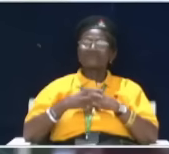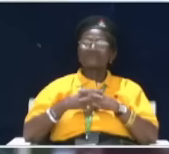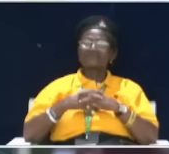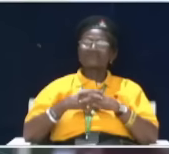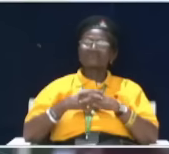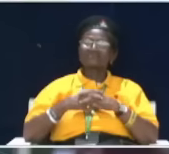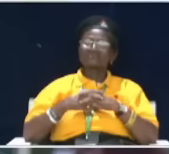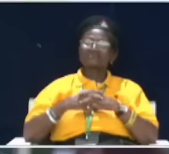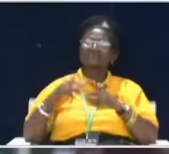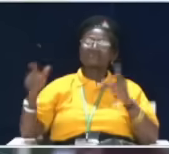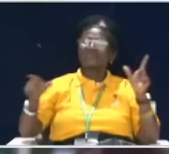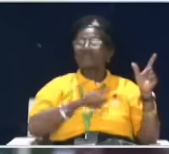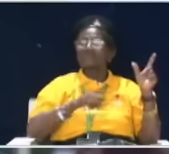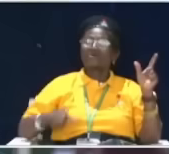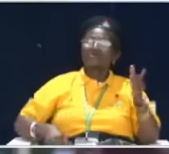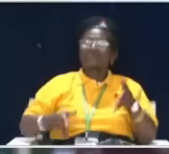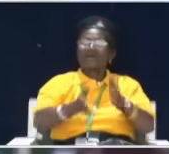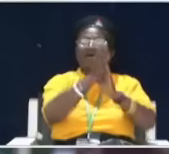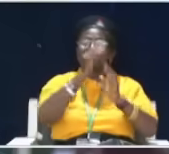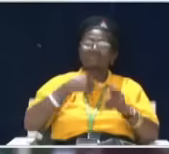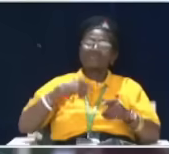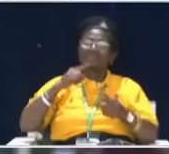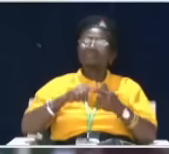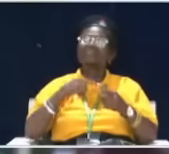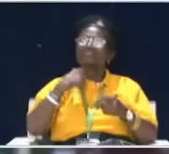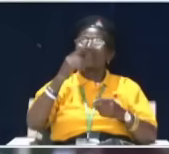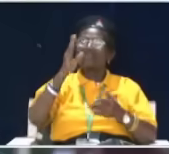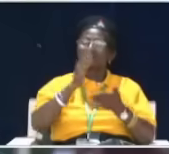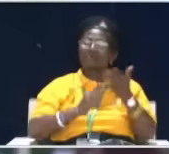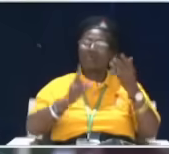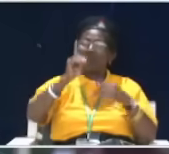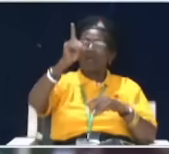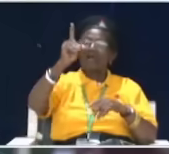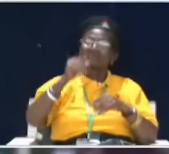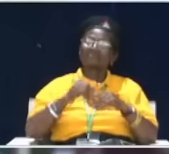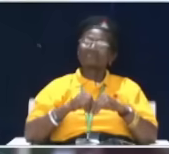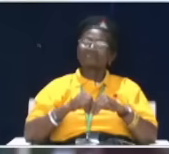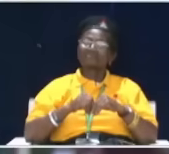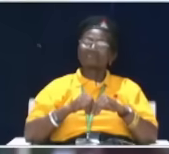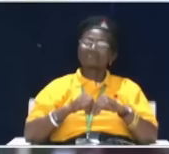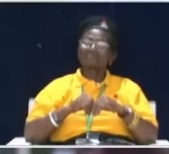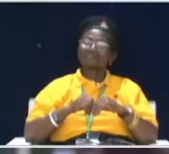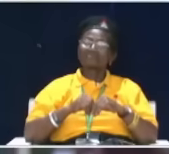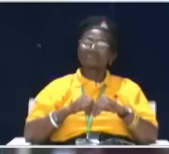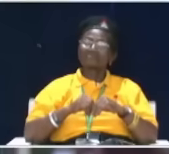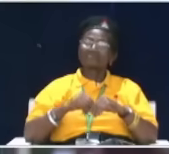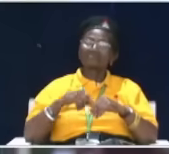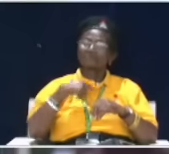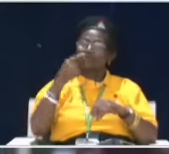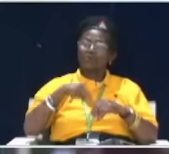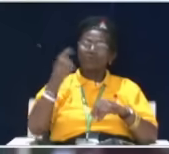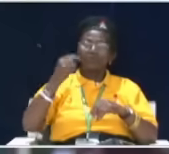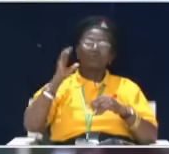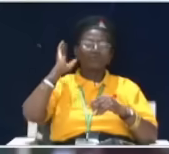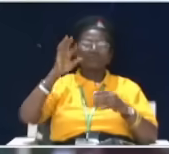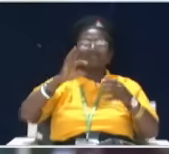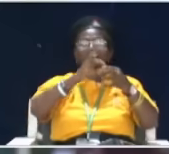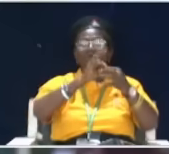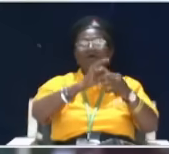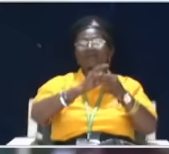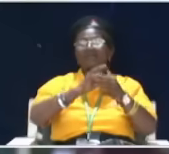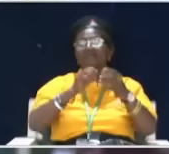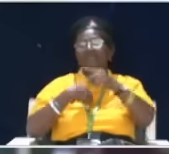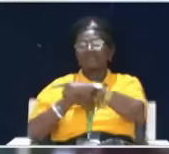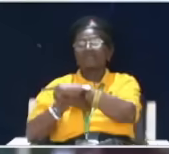The Lord asked me to tell someone who will join me that